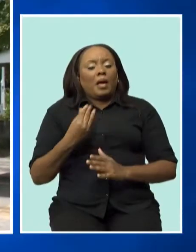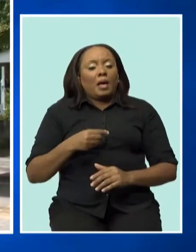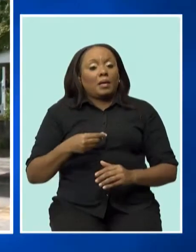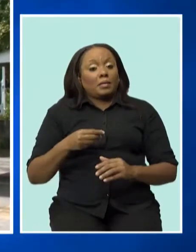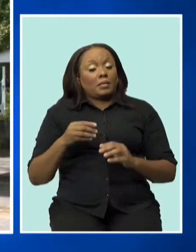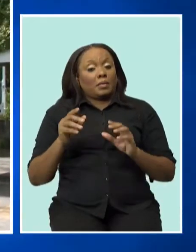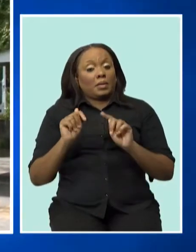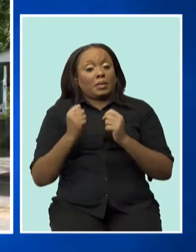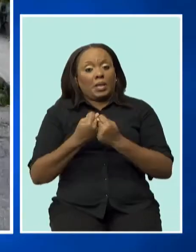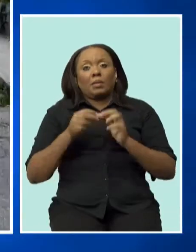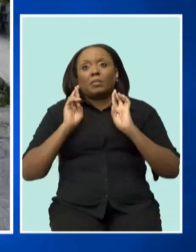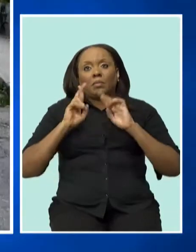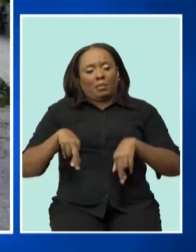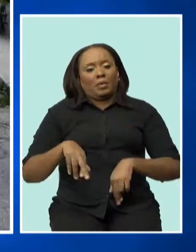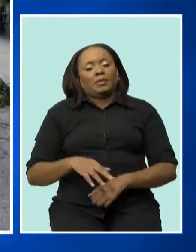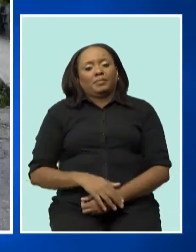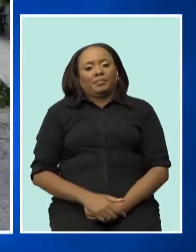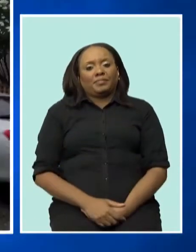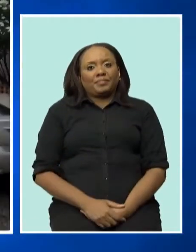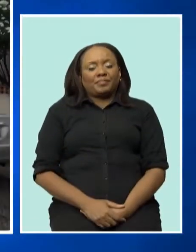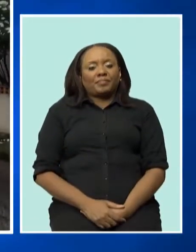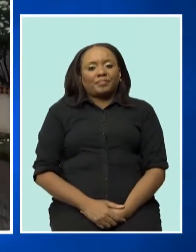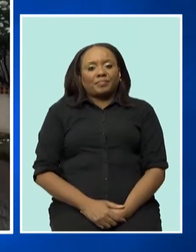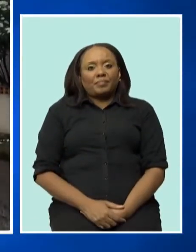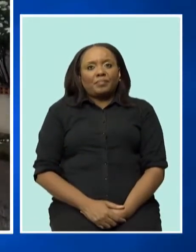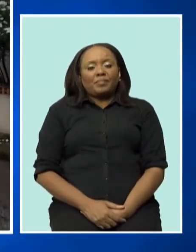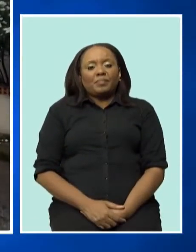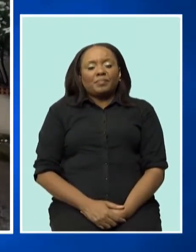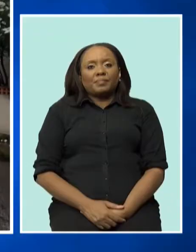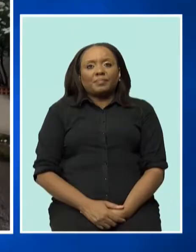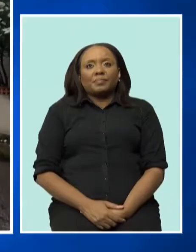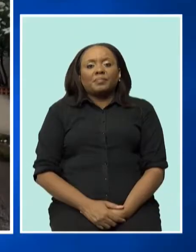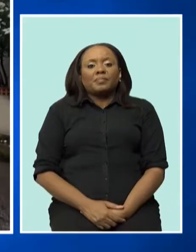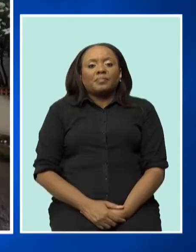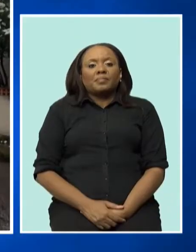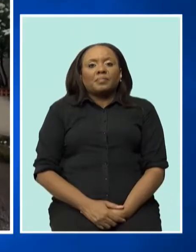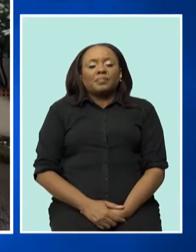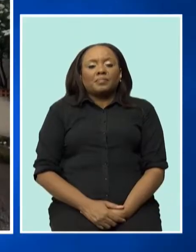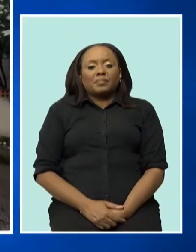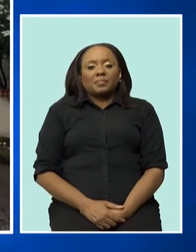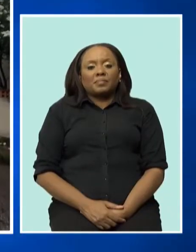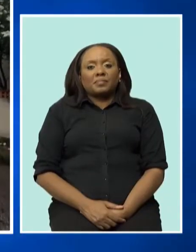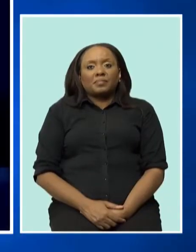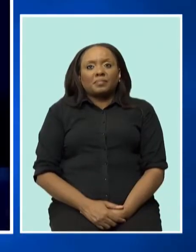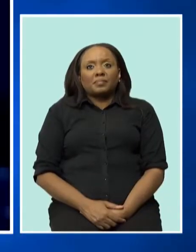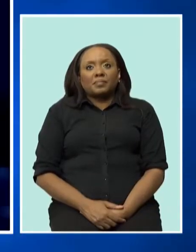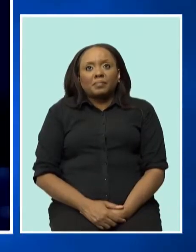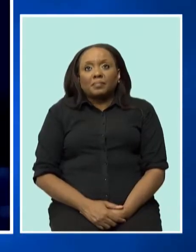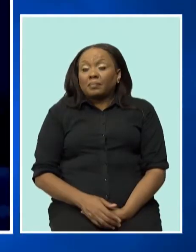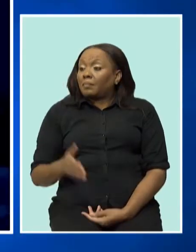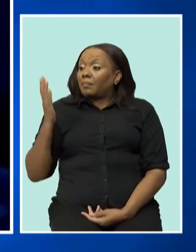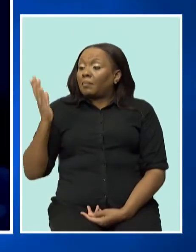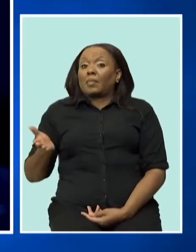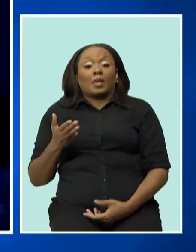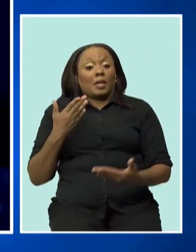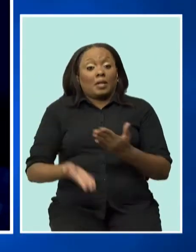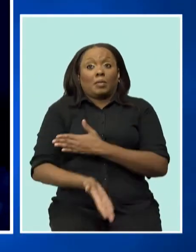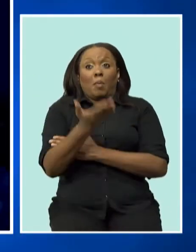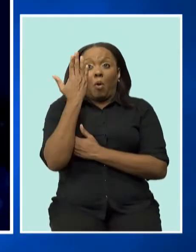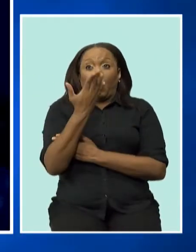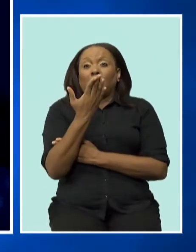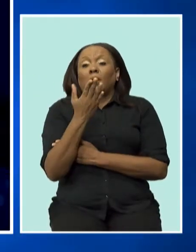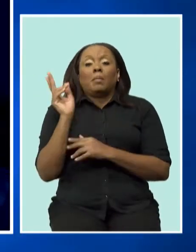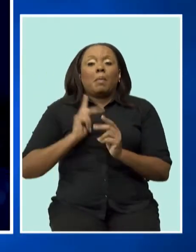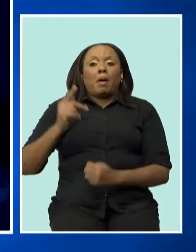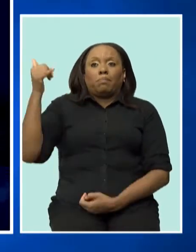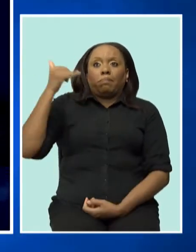BWA crews have been responding. These stretches far north as Pike Corner. This morning we have reports